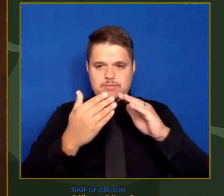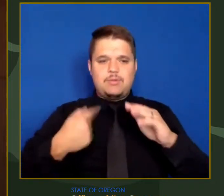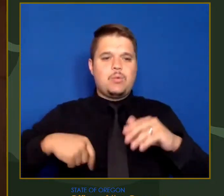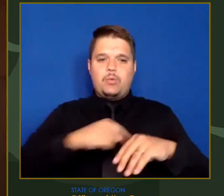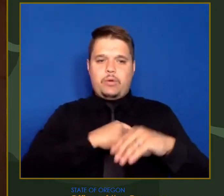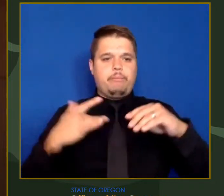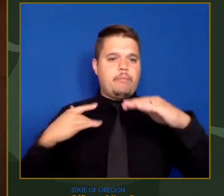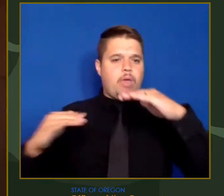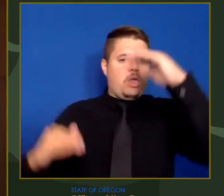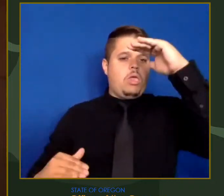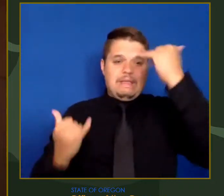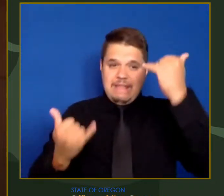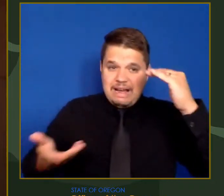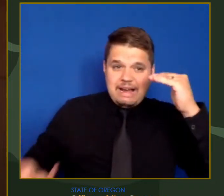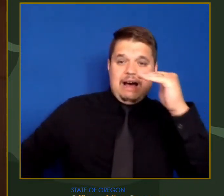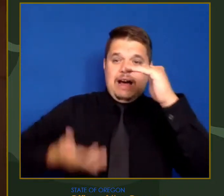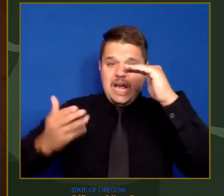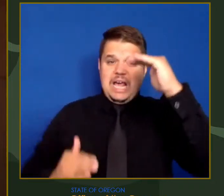front.